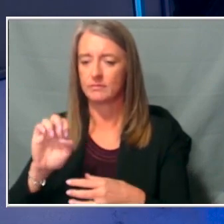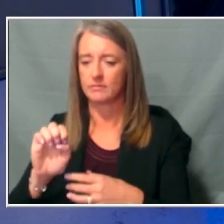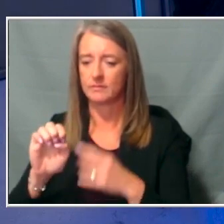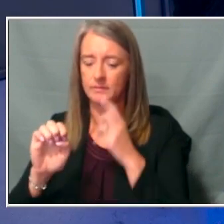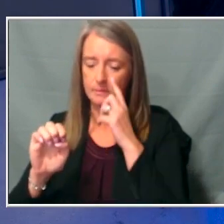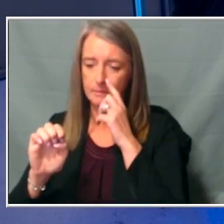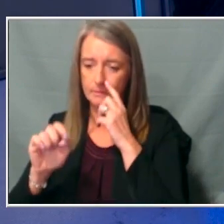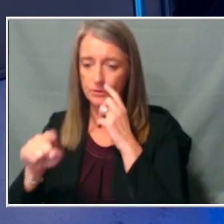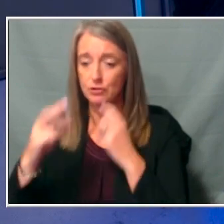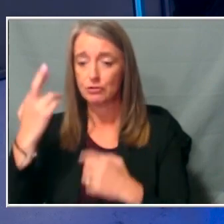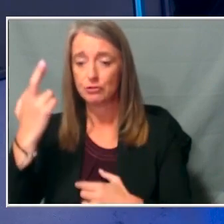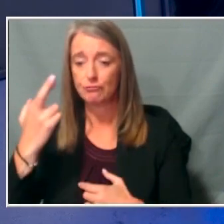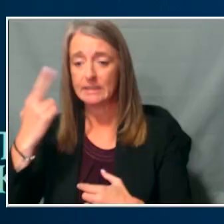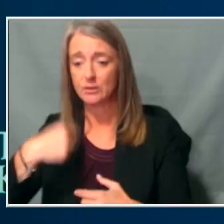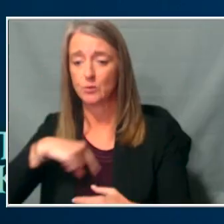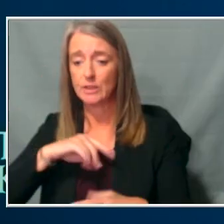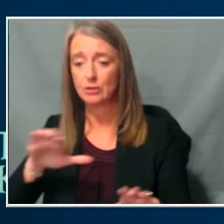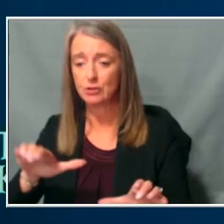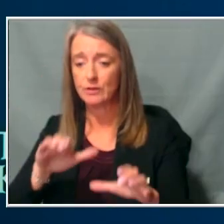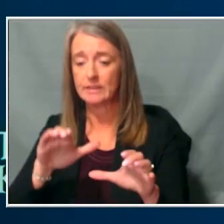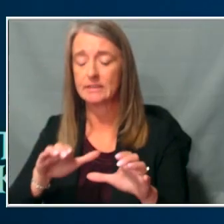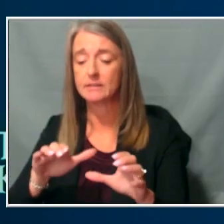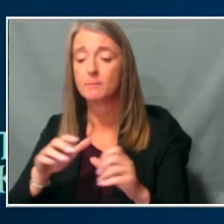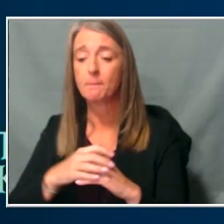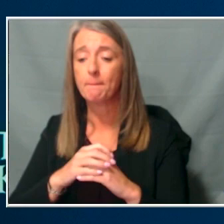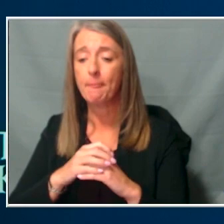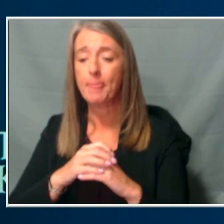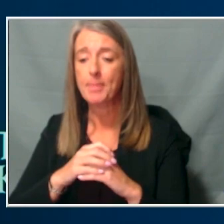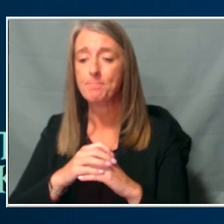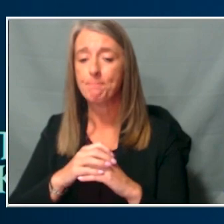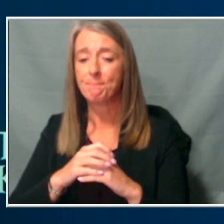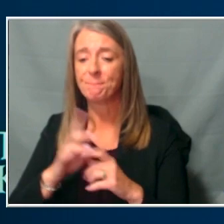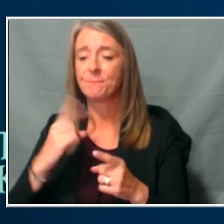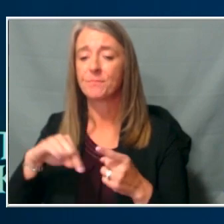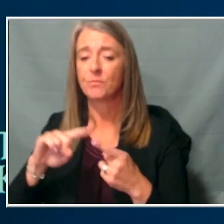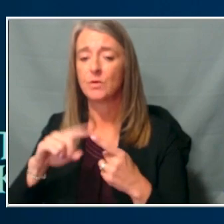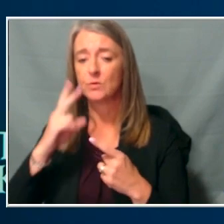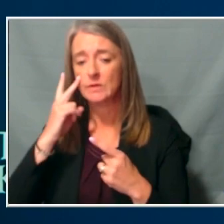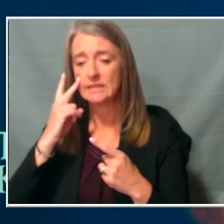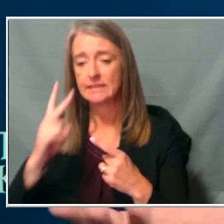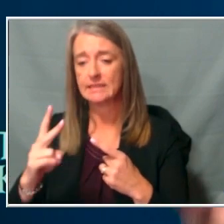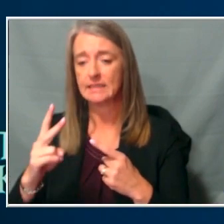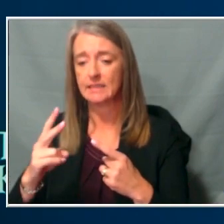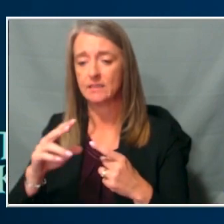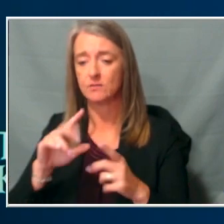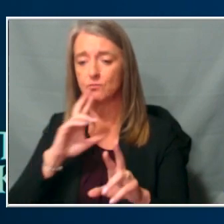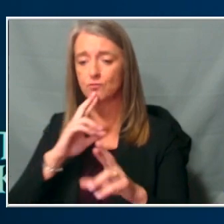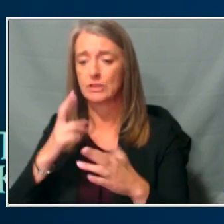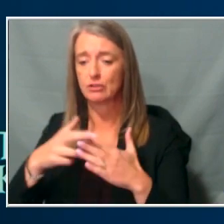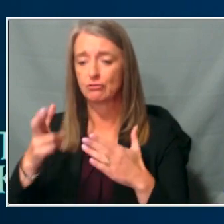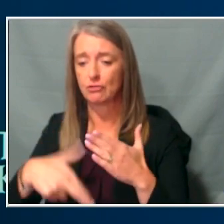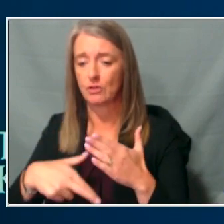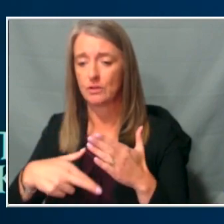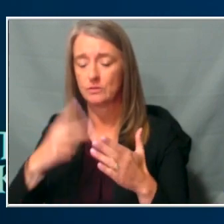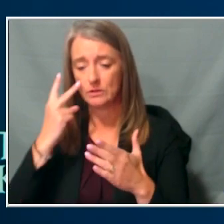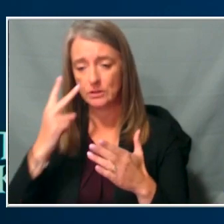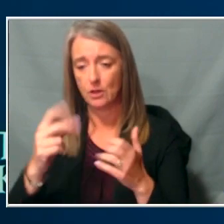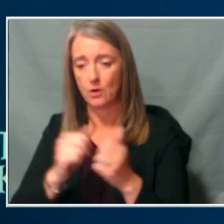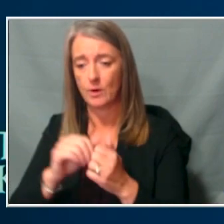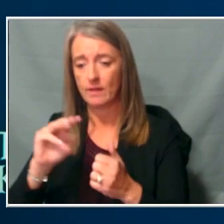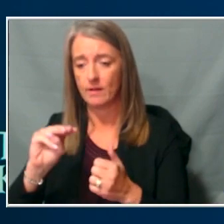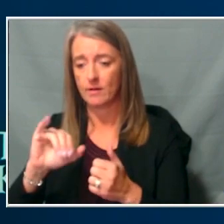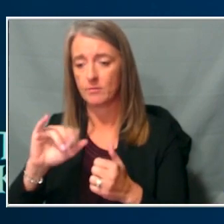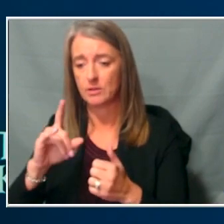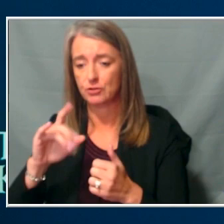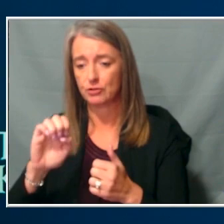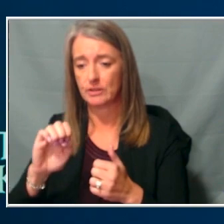the reason we do this, right? I mean, I think this is, when we see results like what we saw with Michelle, where we're able to give her the